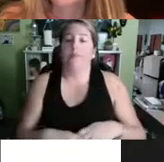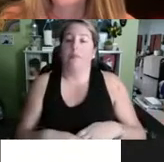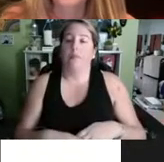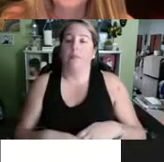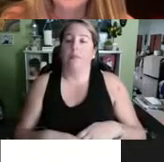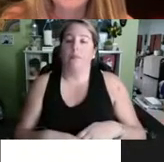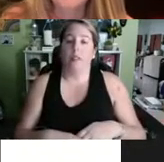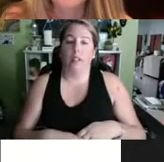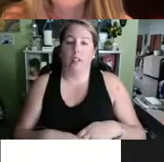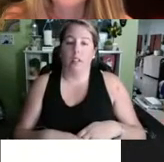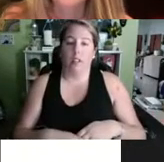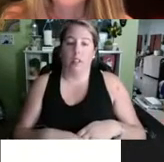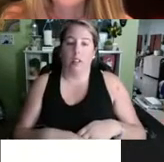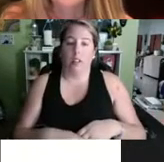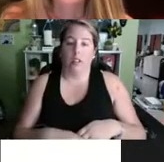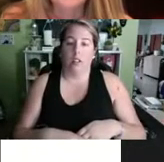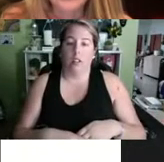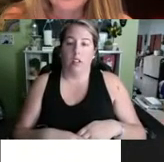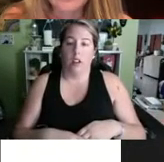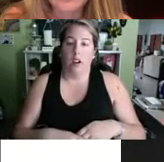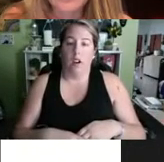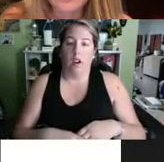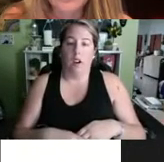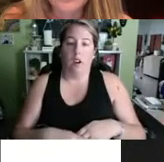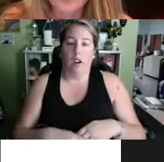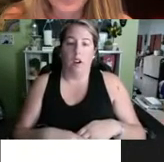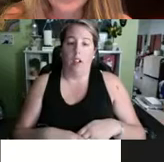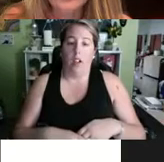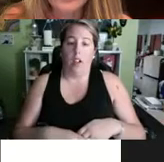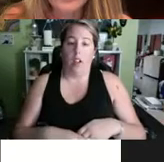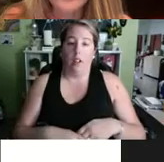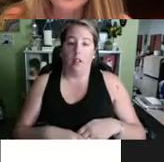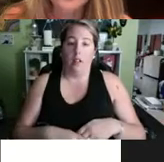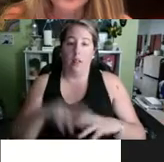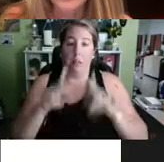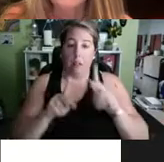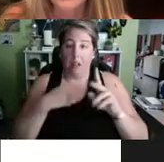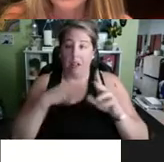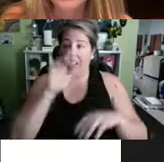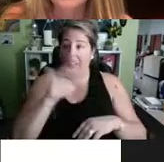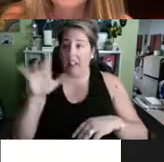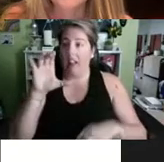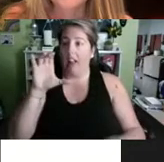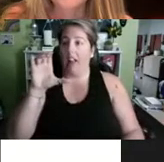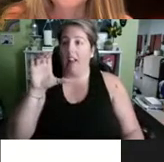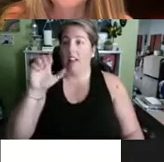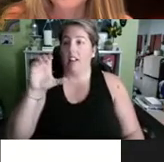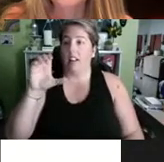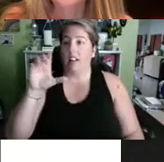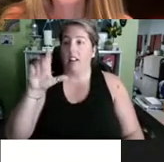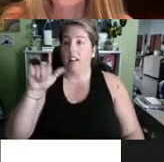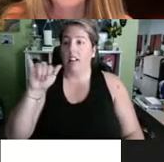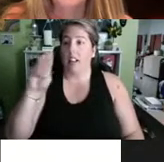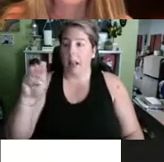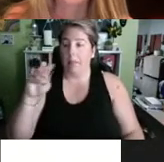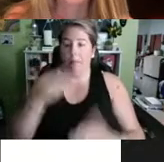Who, you can have people claim items, and then